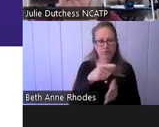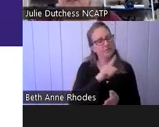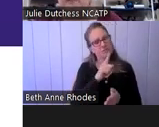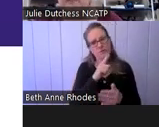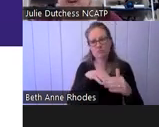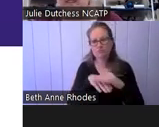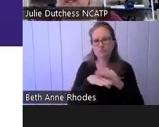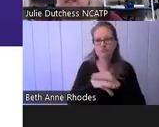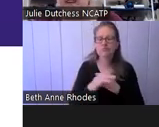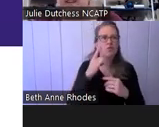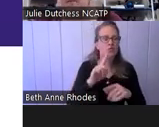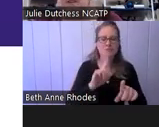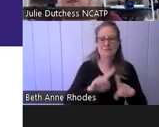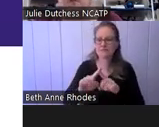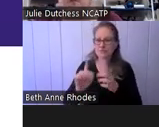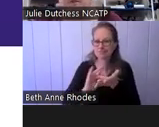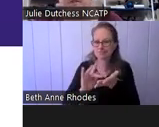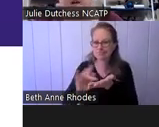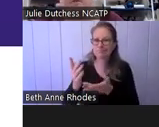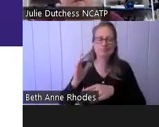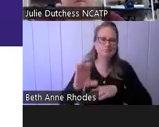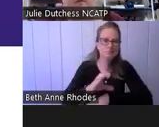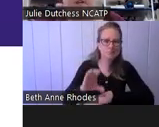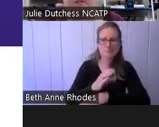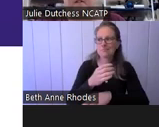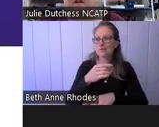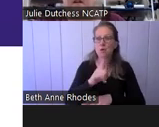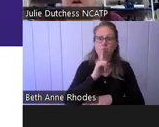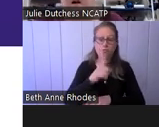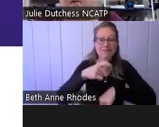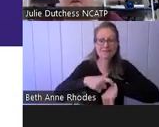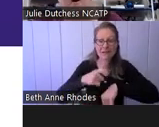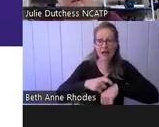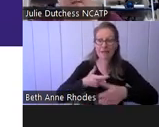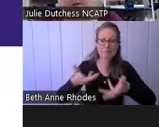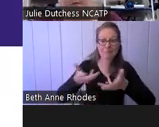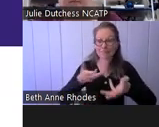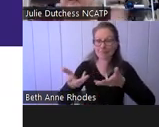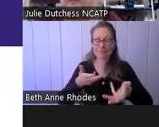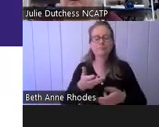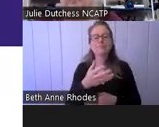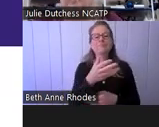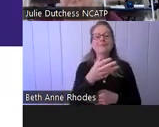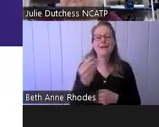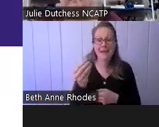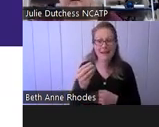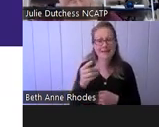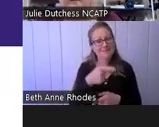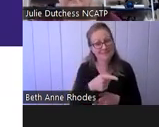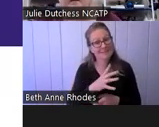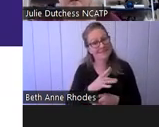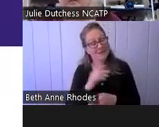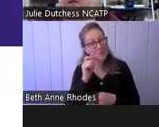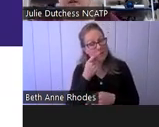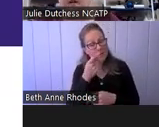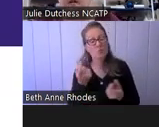on multiple devices, and it can be used for real-time collaboration. And also, this is pretty cool, is that it does